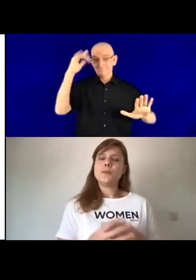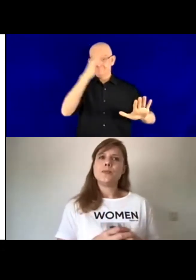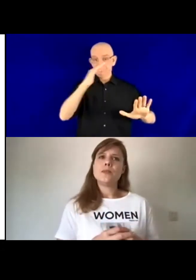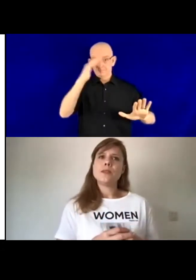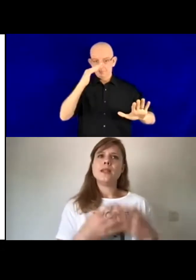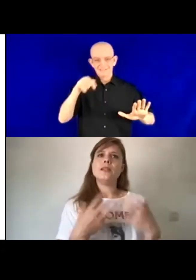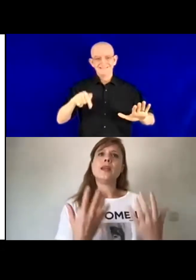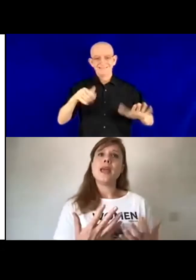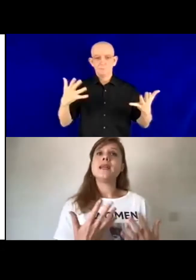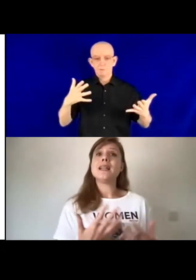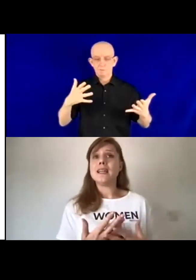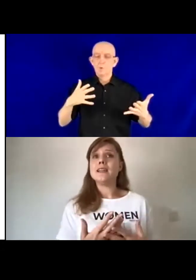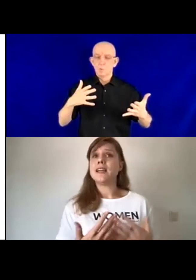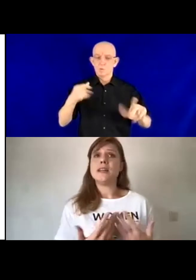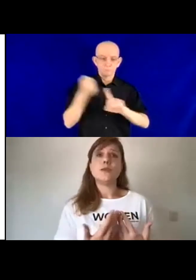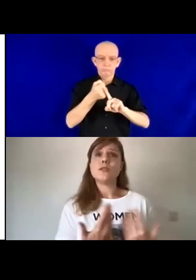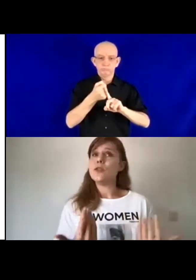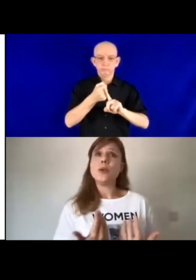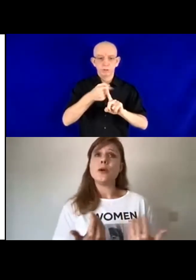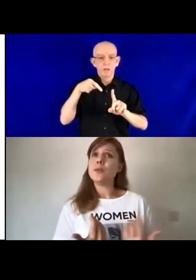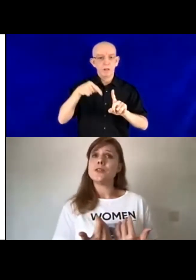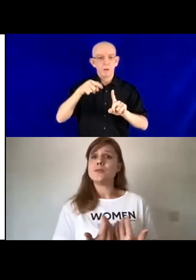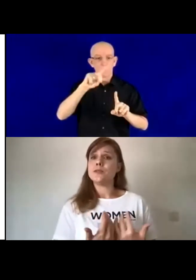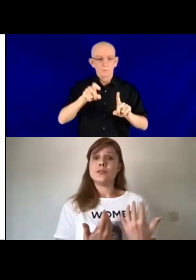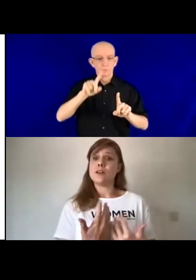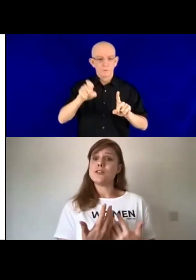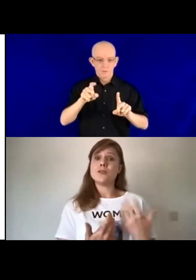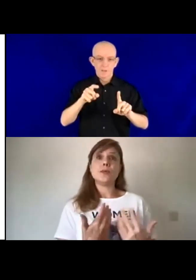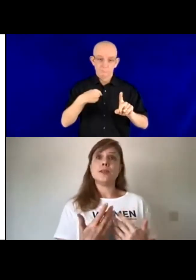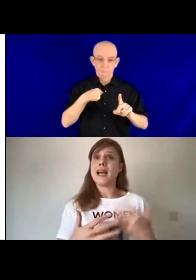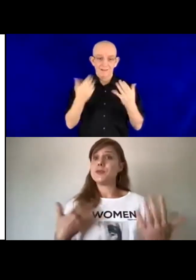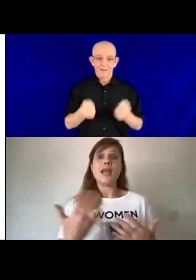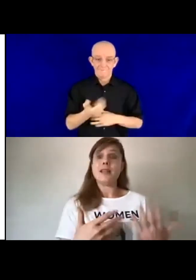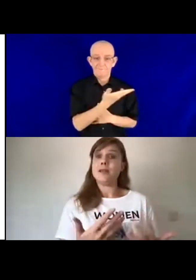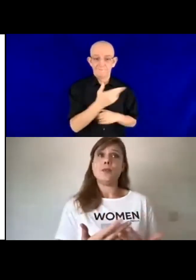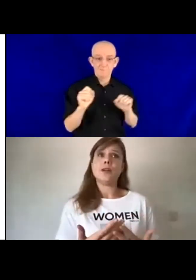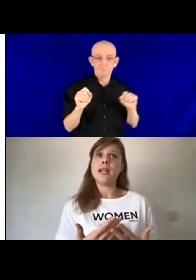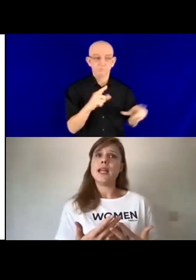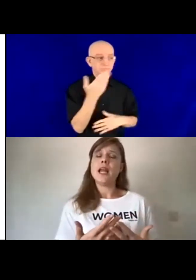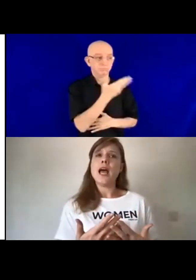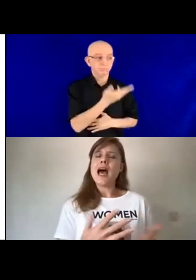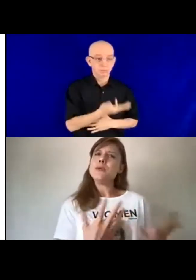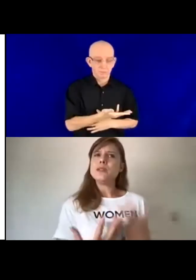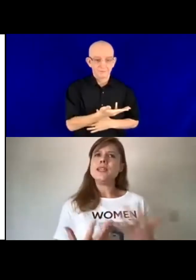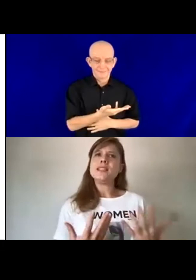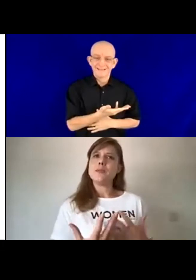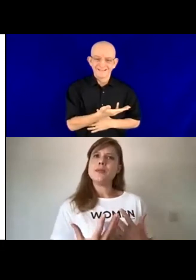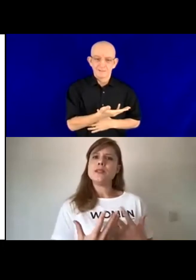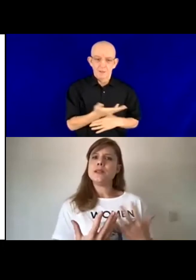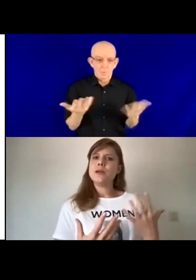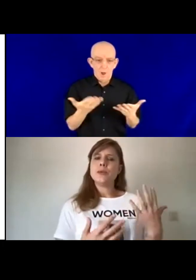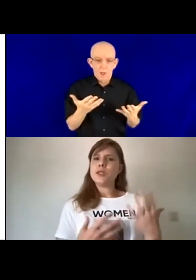do? So when it became clear that it was no longer possible for us to work as we had been working, how did we